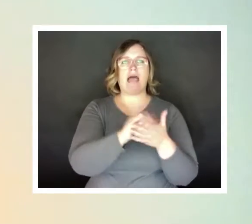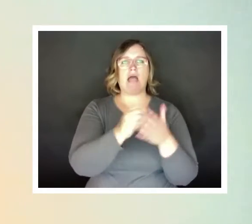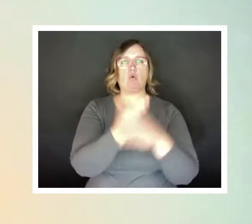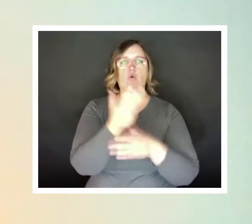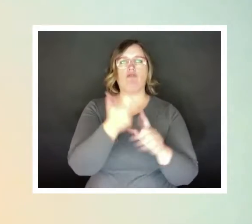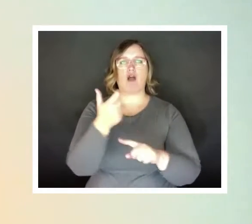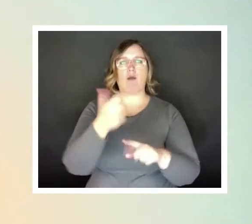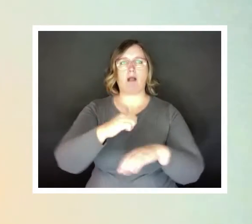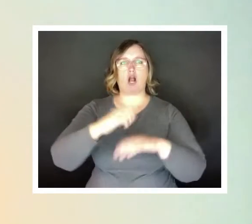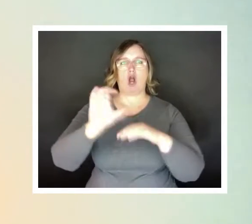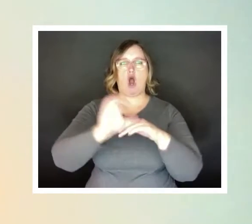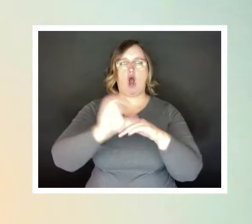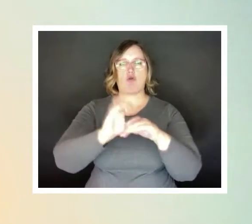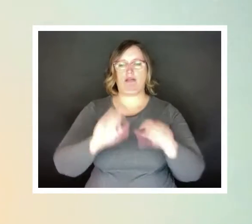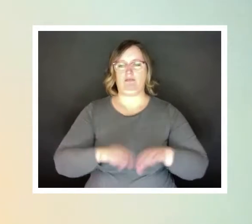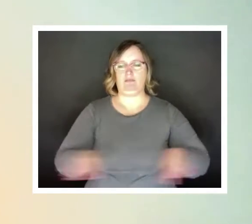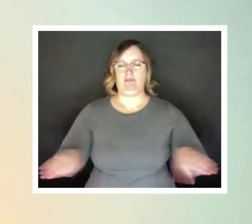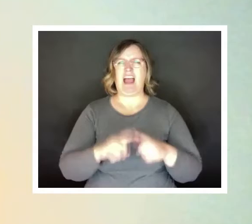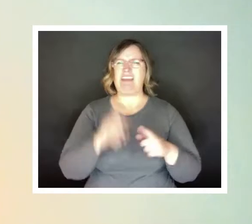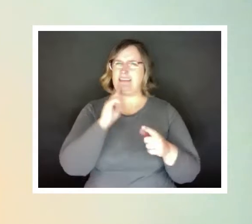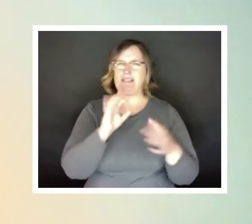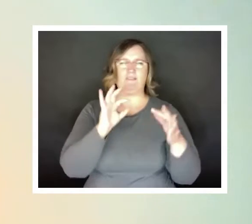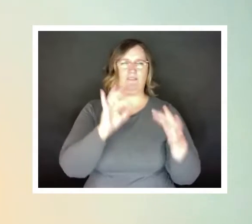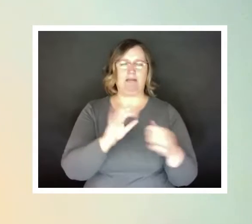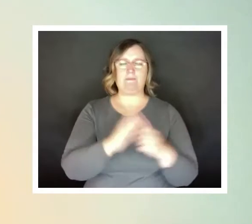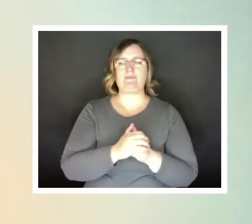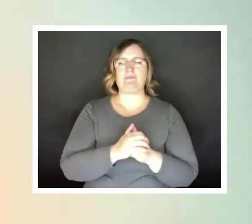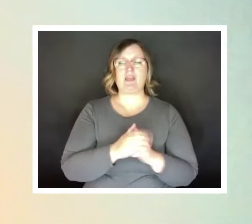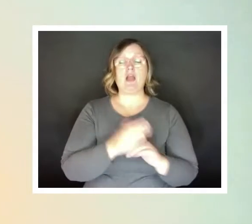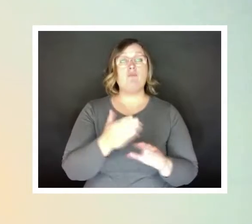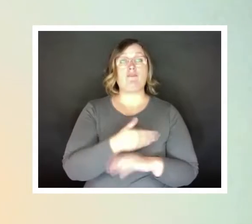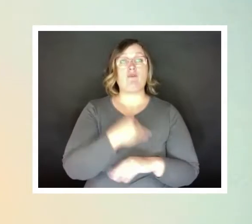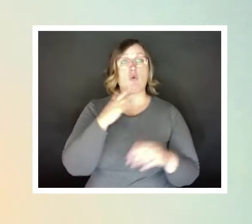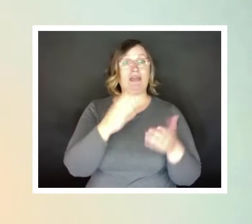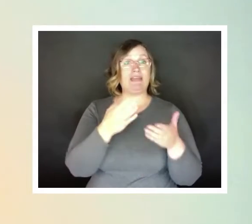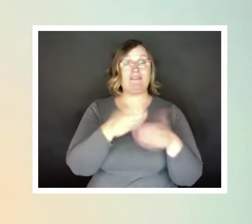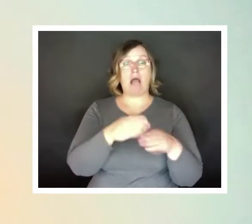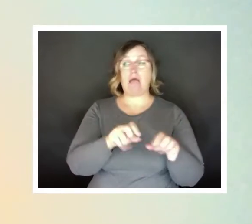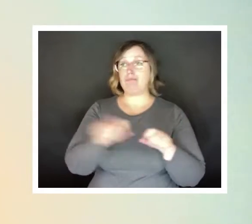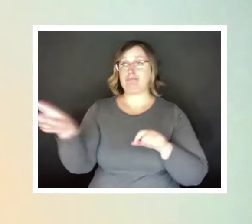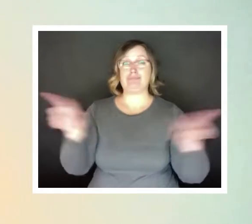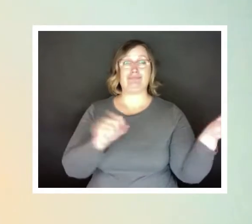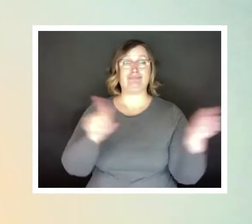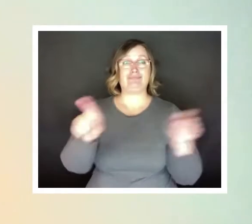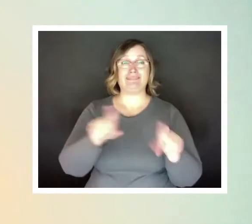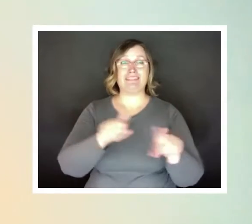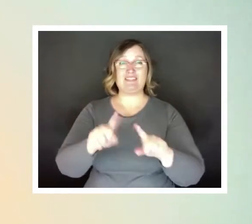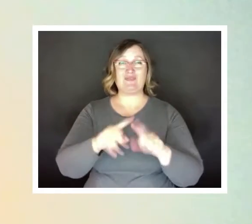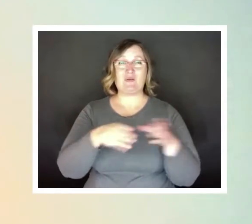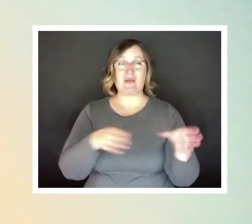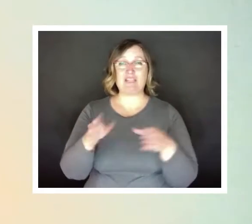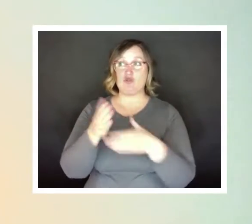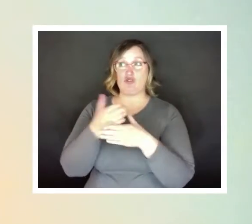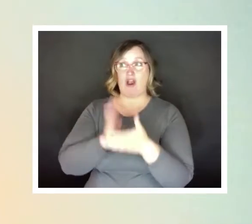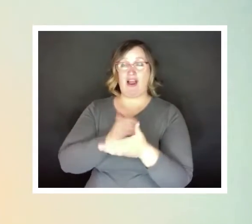fitting of this graduating class. Before we go our separate ways to share our innovative ideas with the world, I'd like to speak